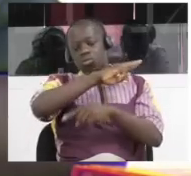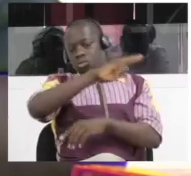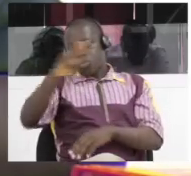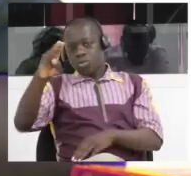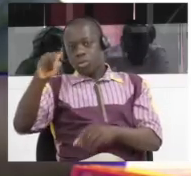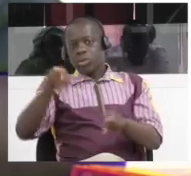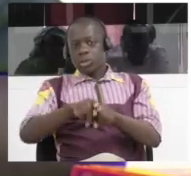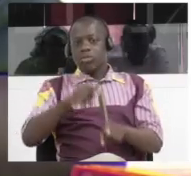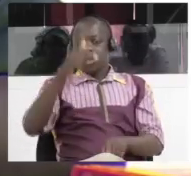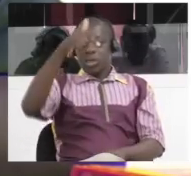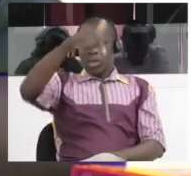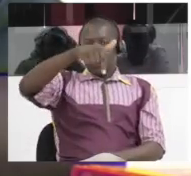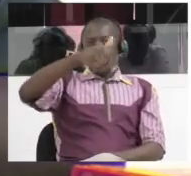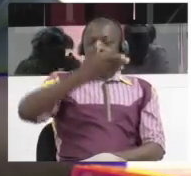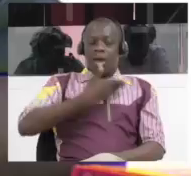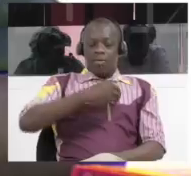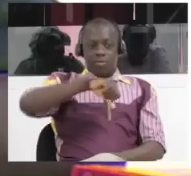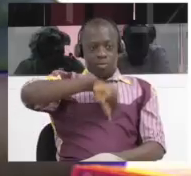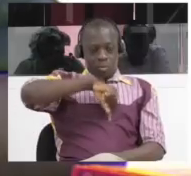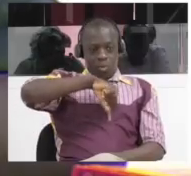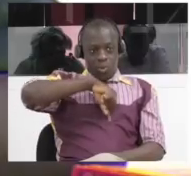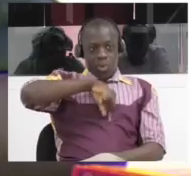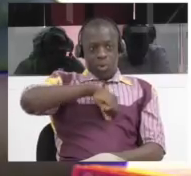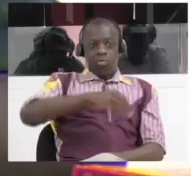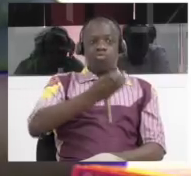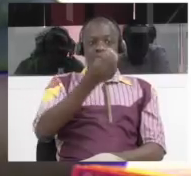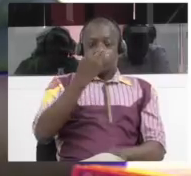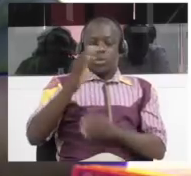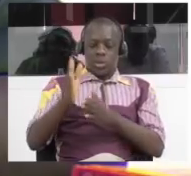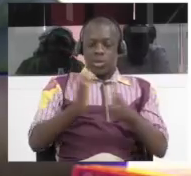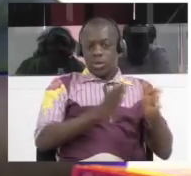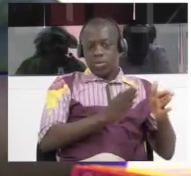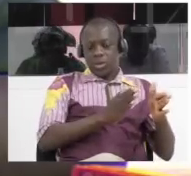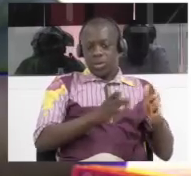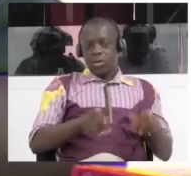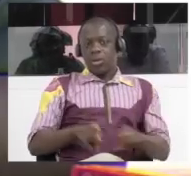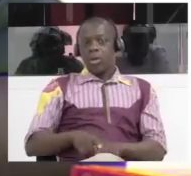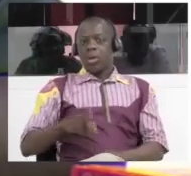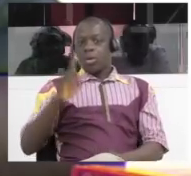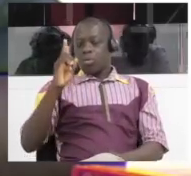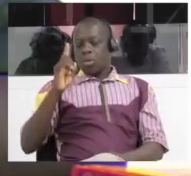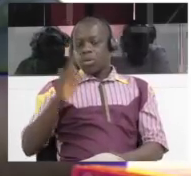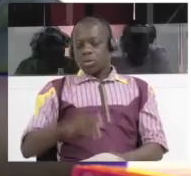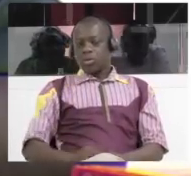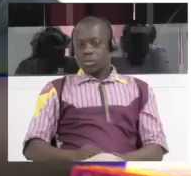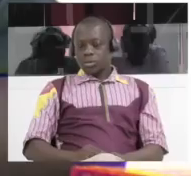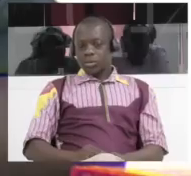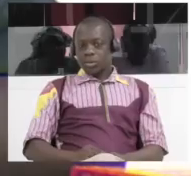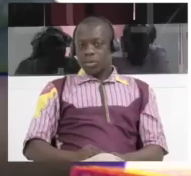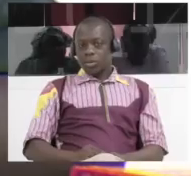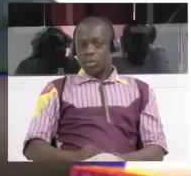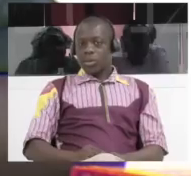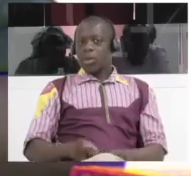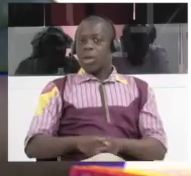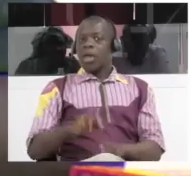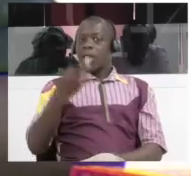Nigerians had their own feeding arrangements. But if we are on field